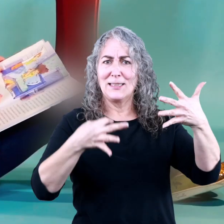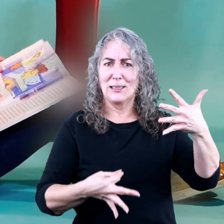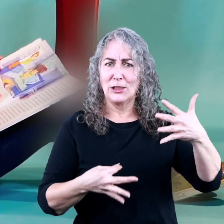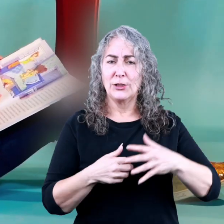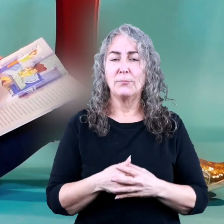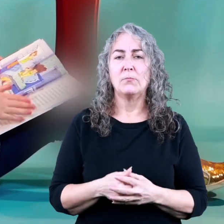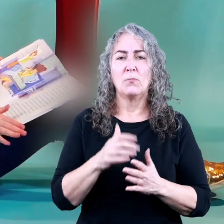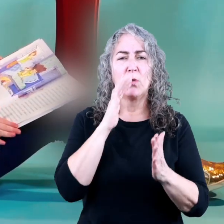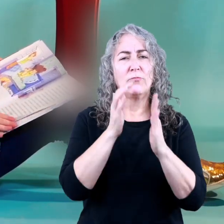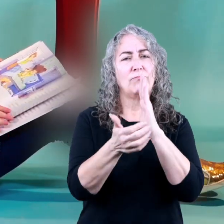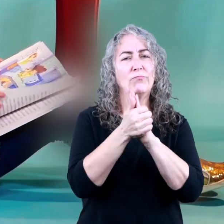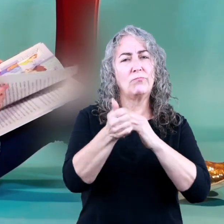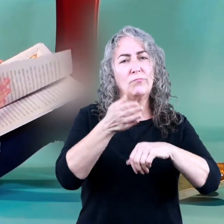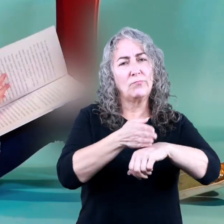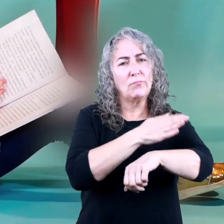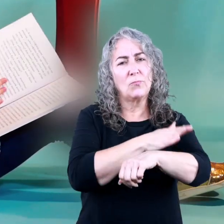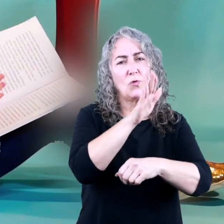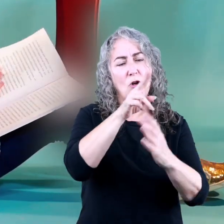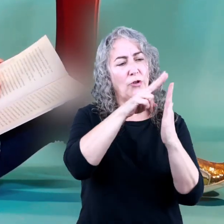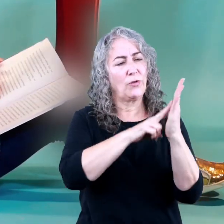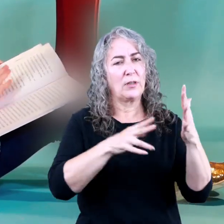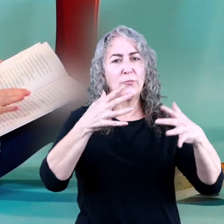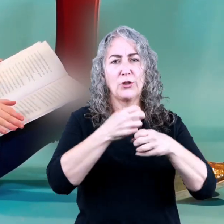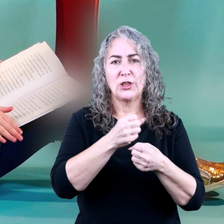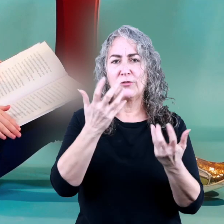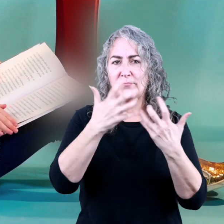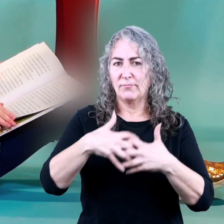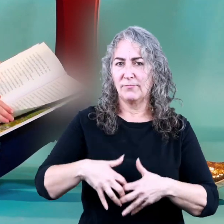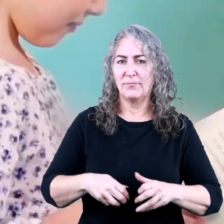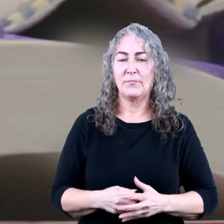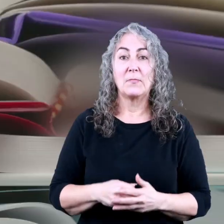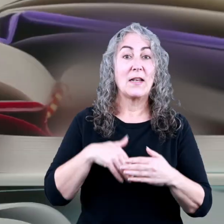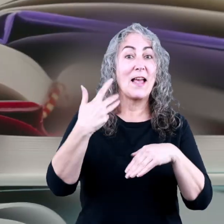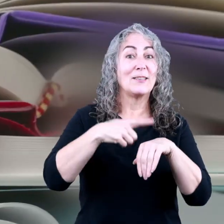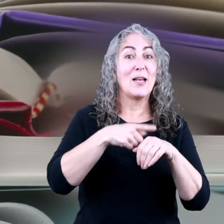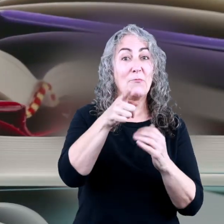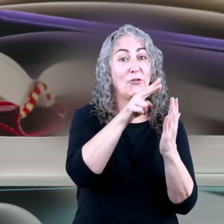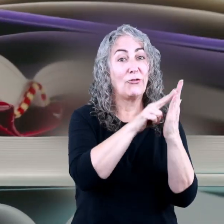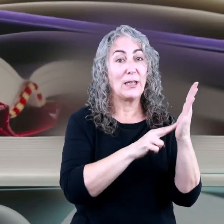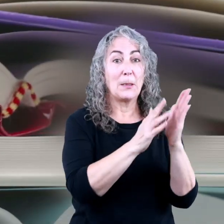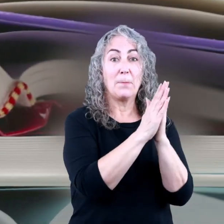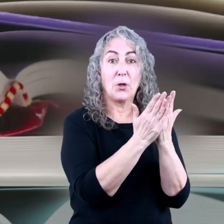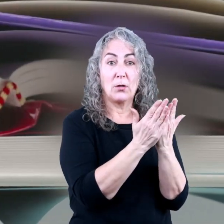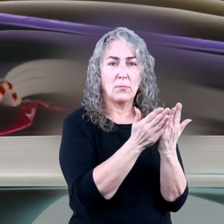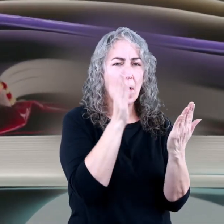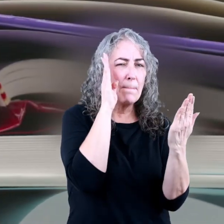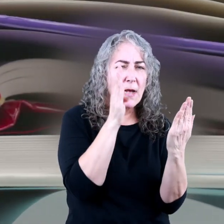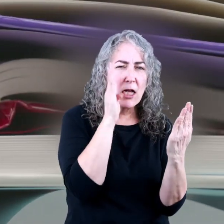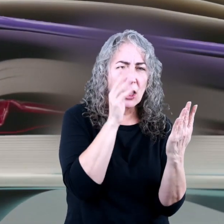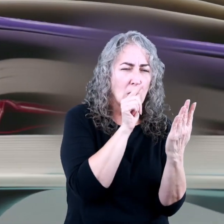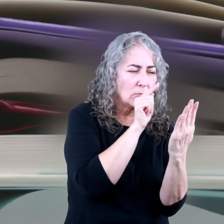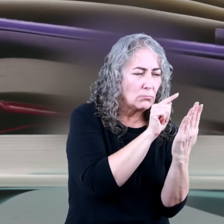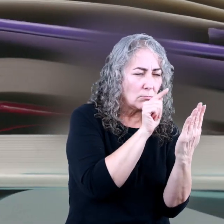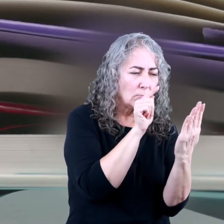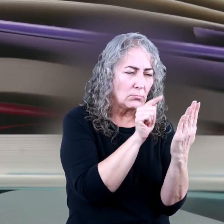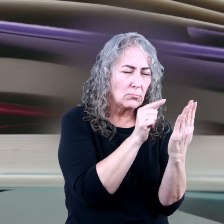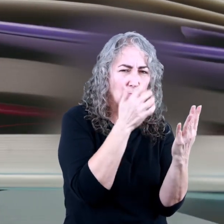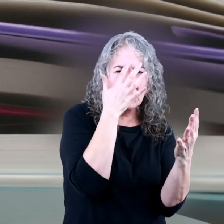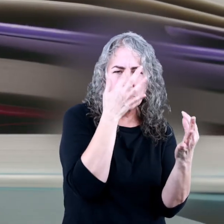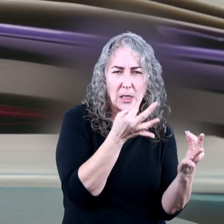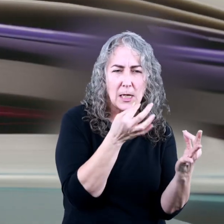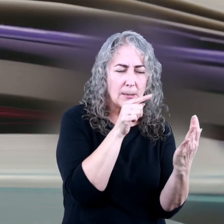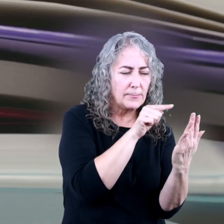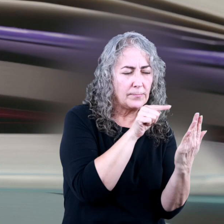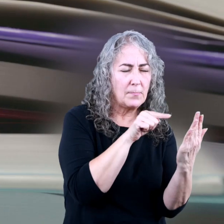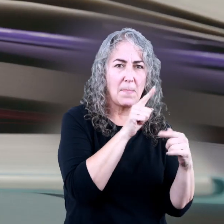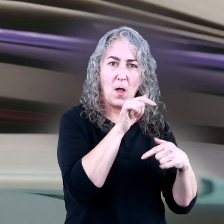that skill will help you get better at reading comprehension. The next time you read a book, pay attention to some